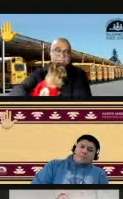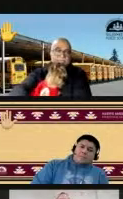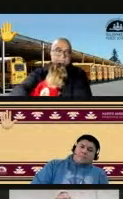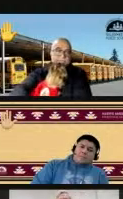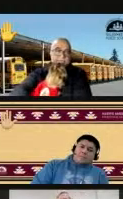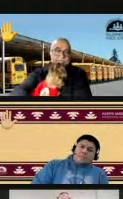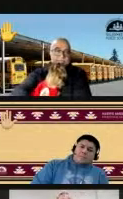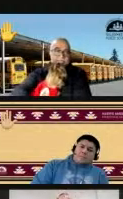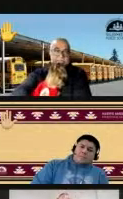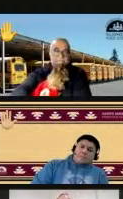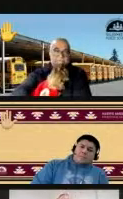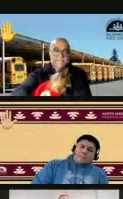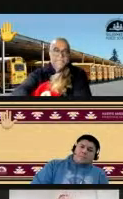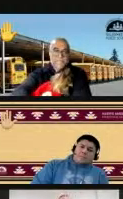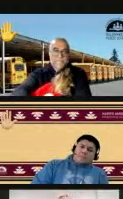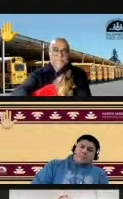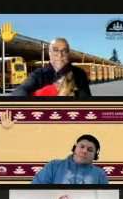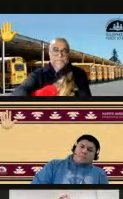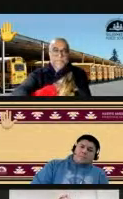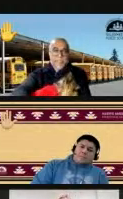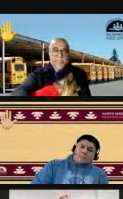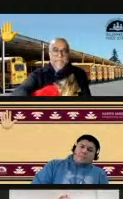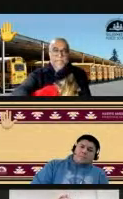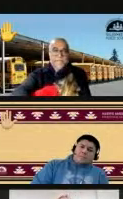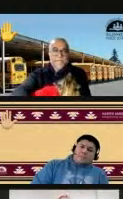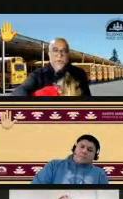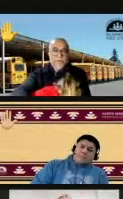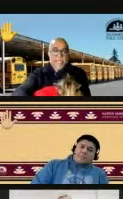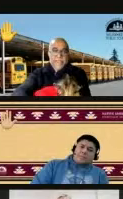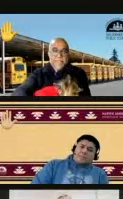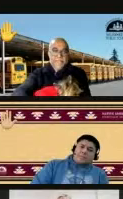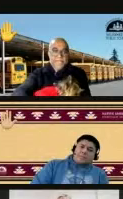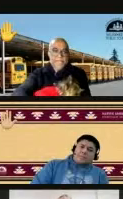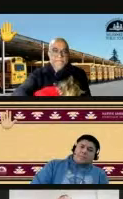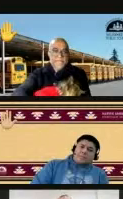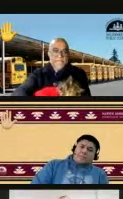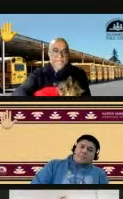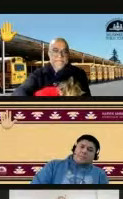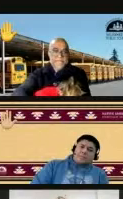whatever languages we want them to be literate in. And